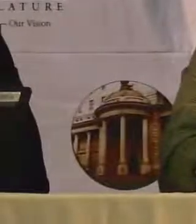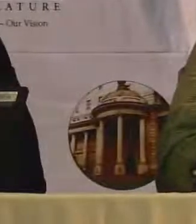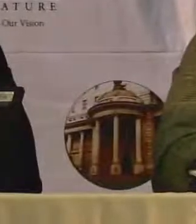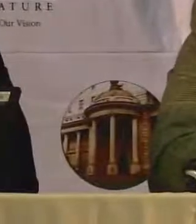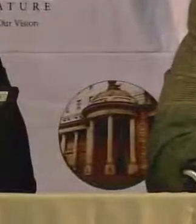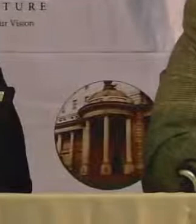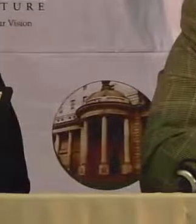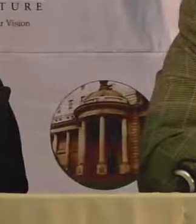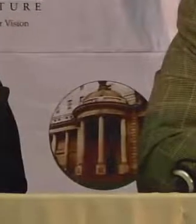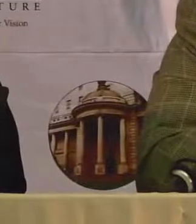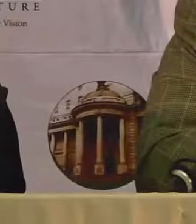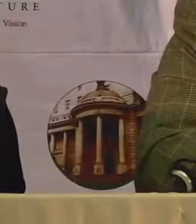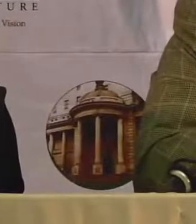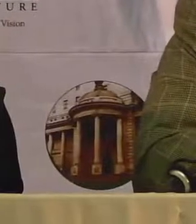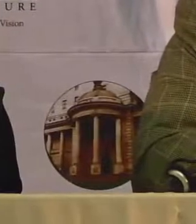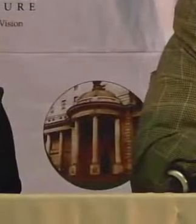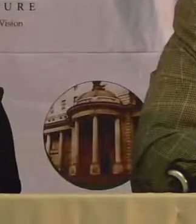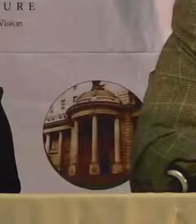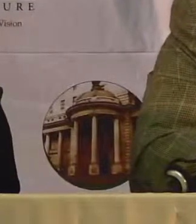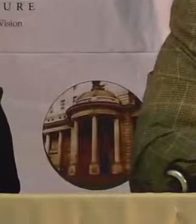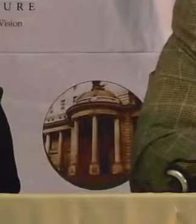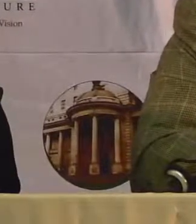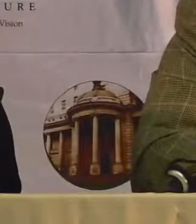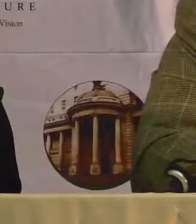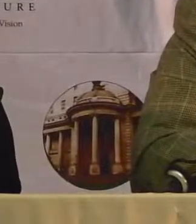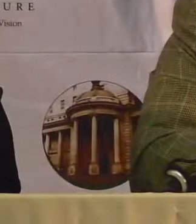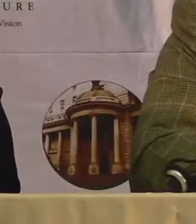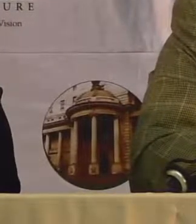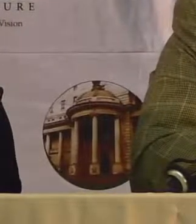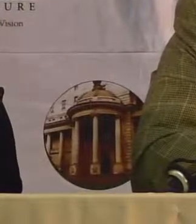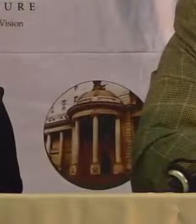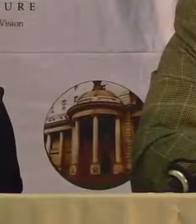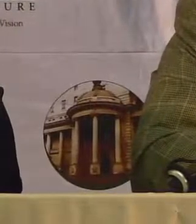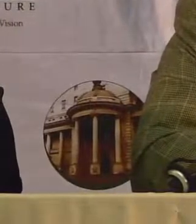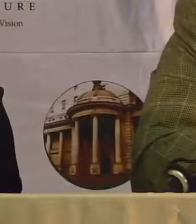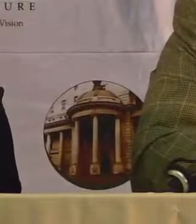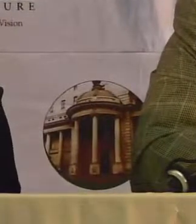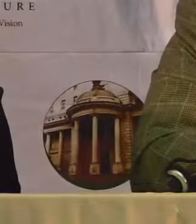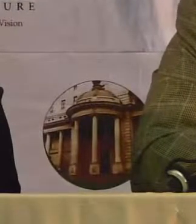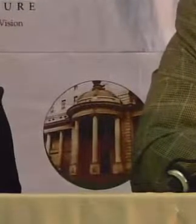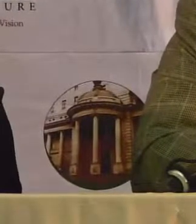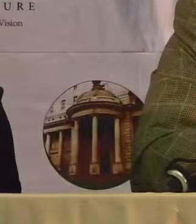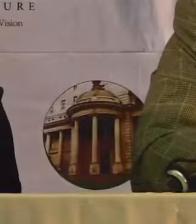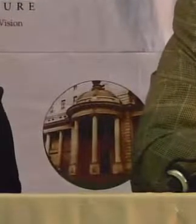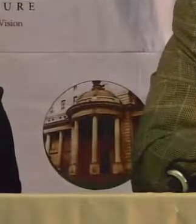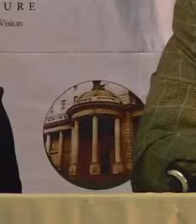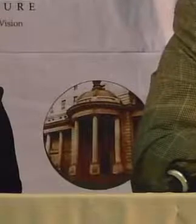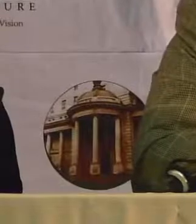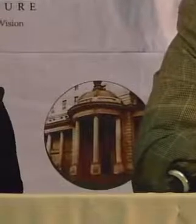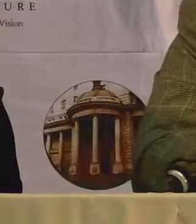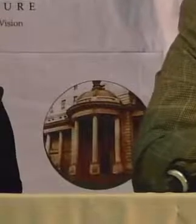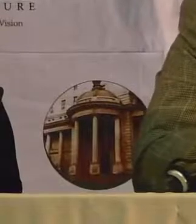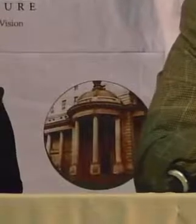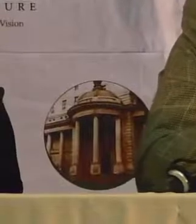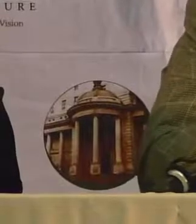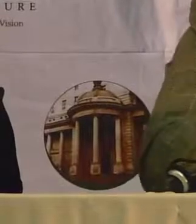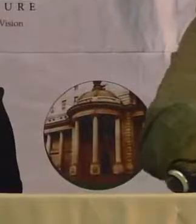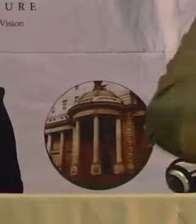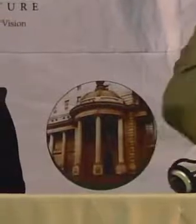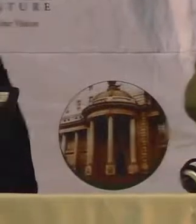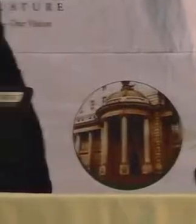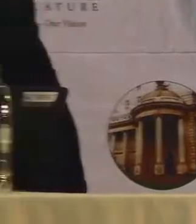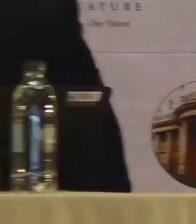Also, good morning, everybody. Thank you for having us here. My name is Eva Du Plessis, and I'm also a member of the Portfolio